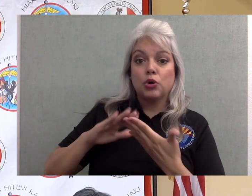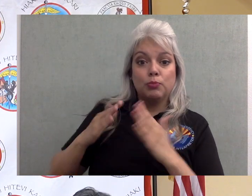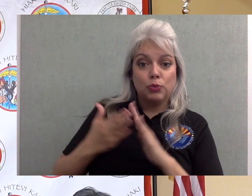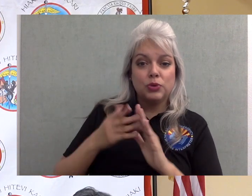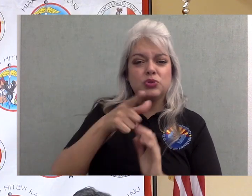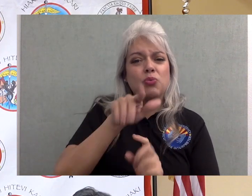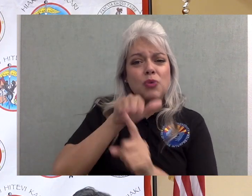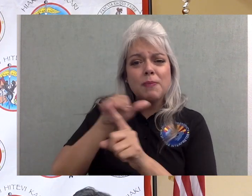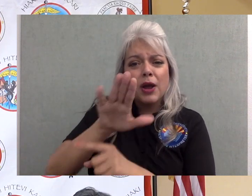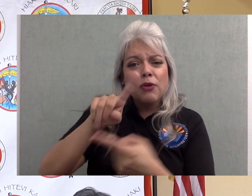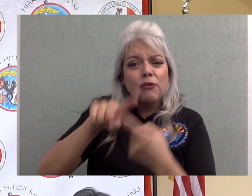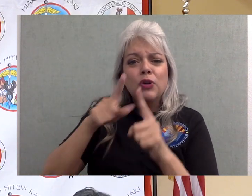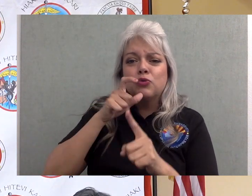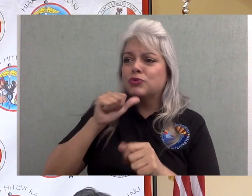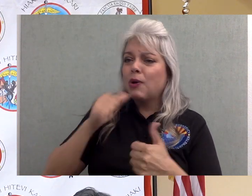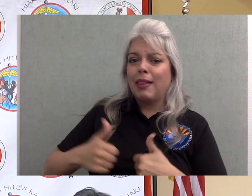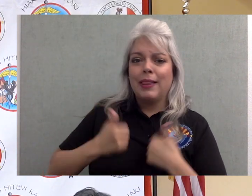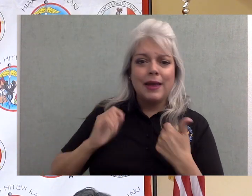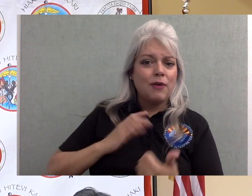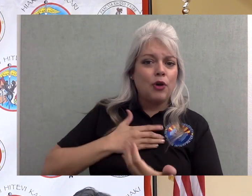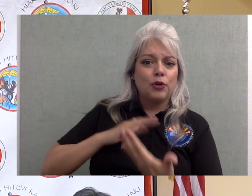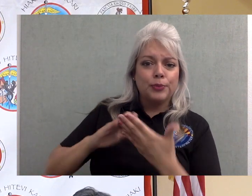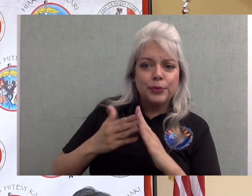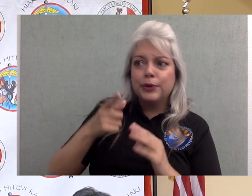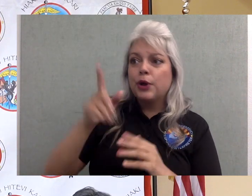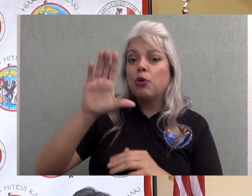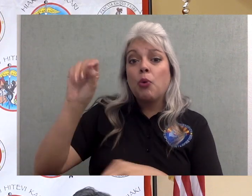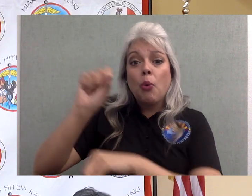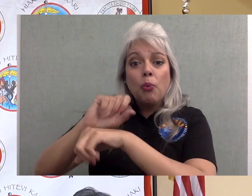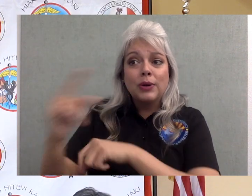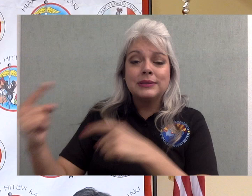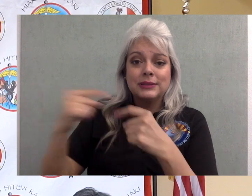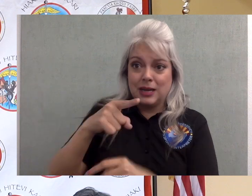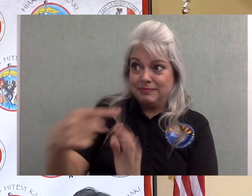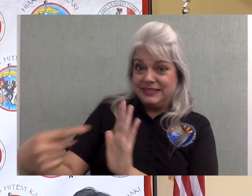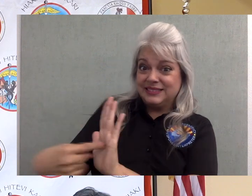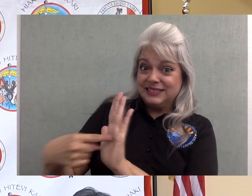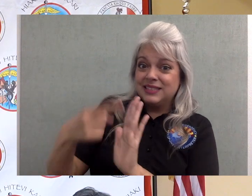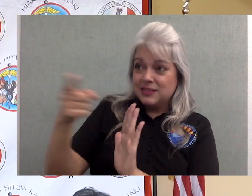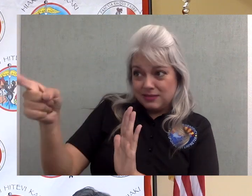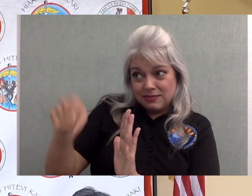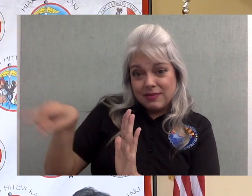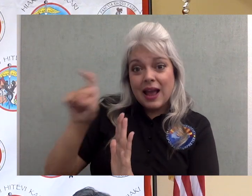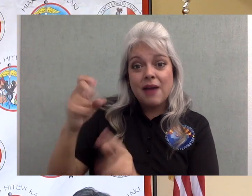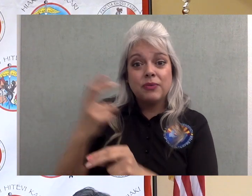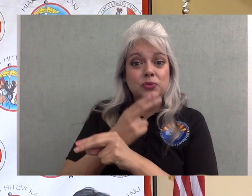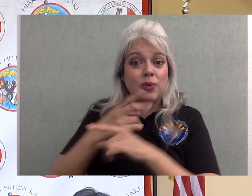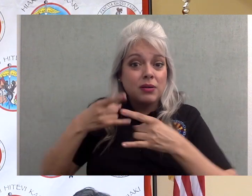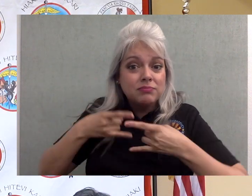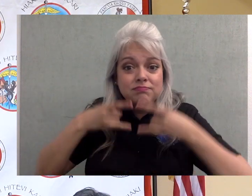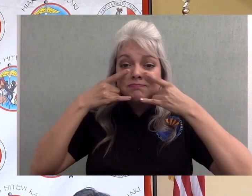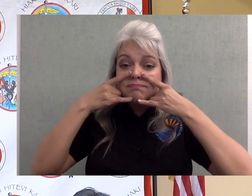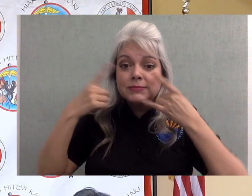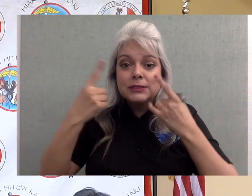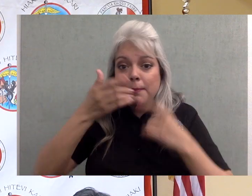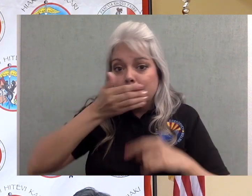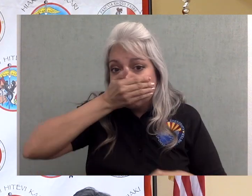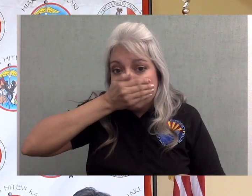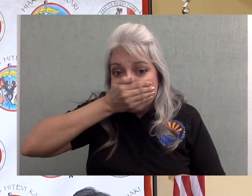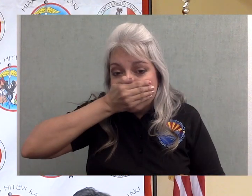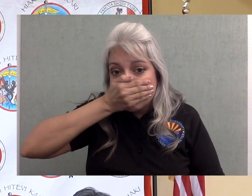your friends, co-workers, and other people that you still have to wear a cloth face or some type of face